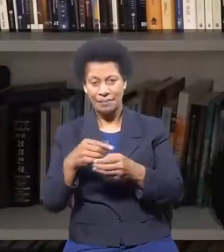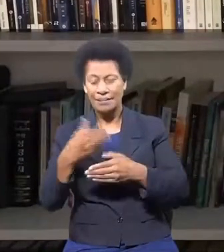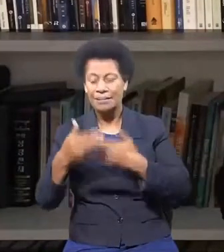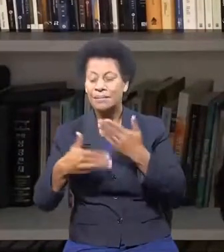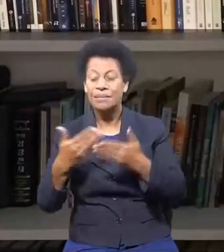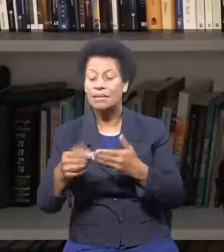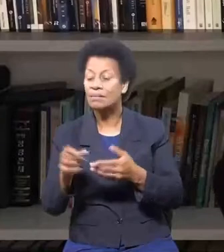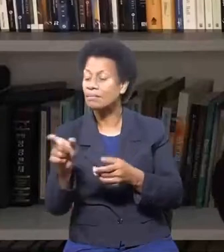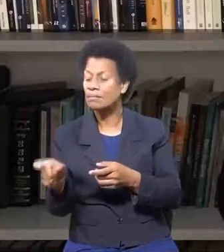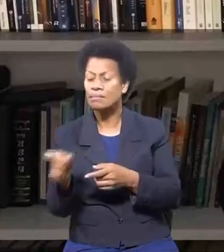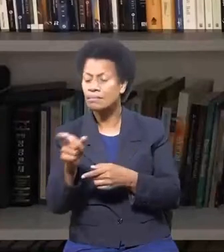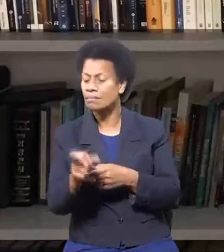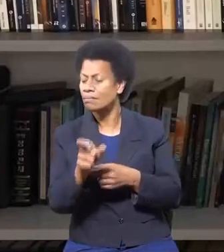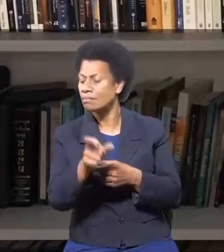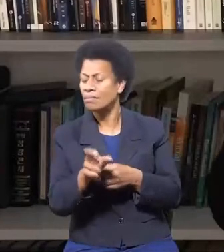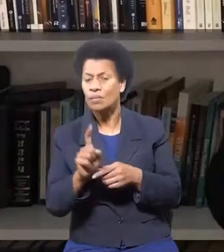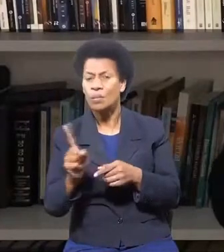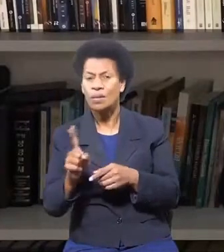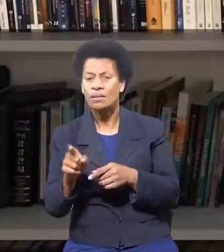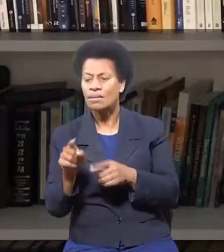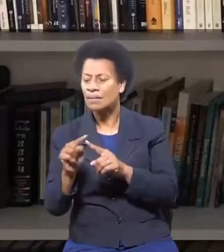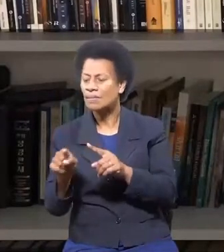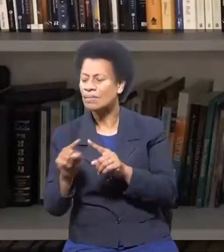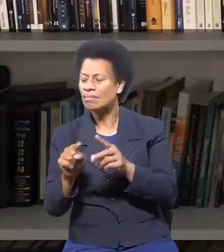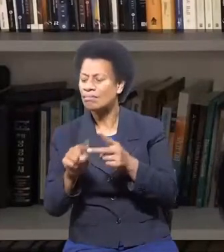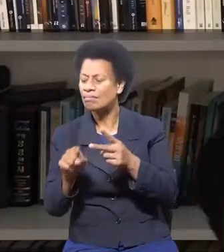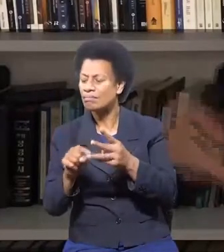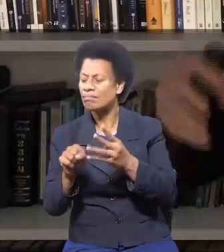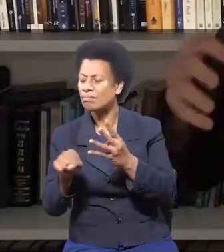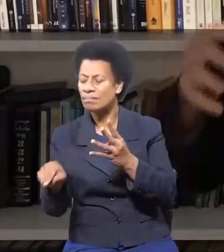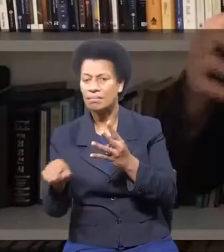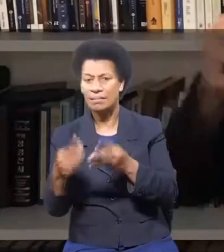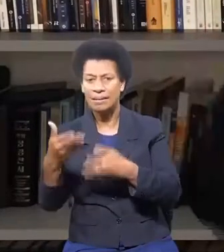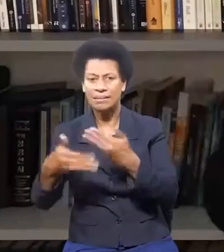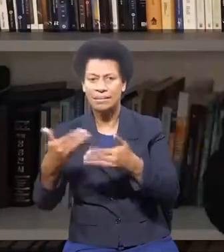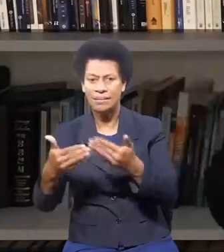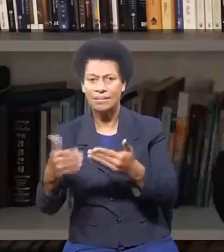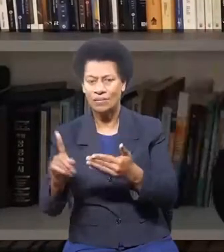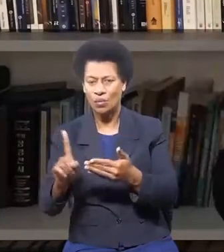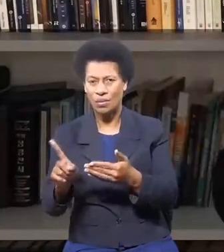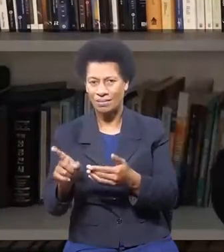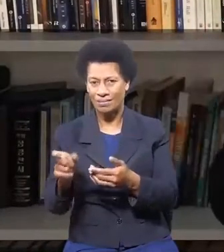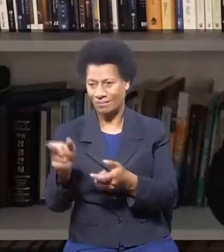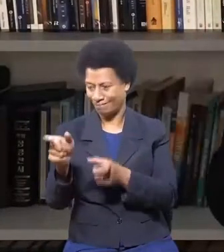which describes who they are and what they're like. And, you know, the cell